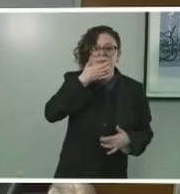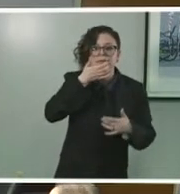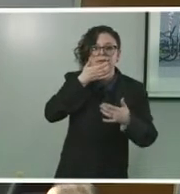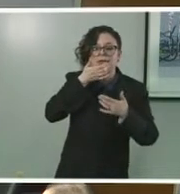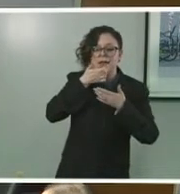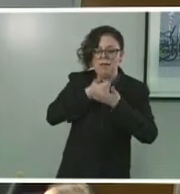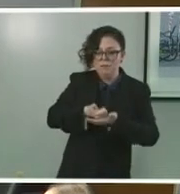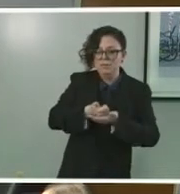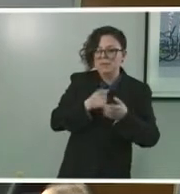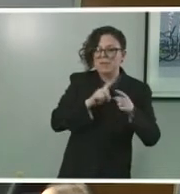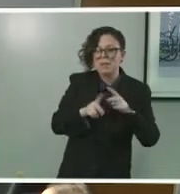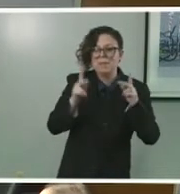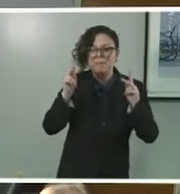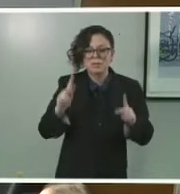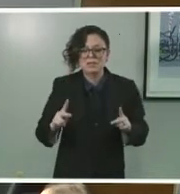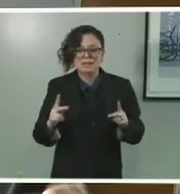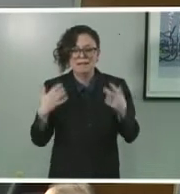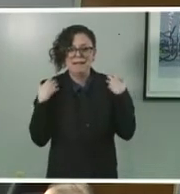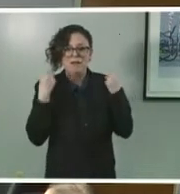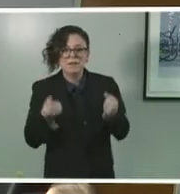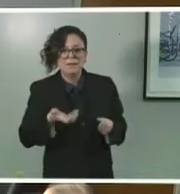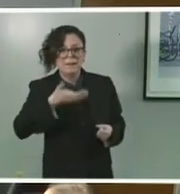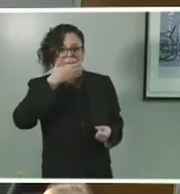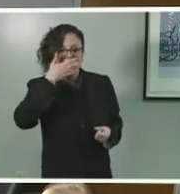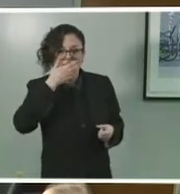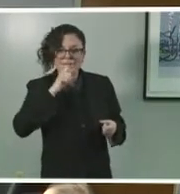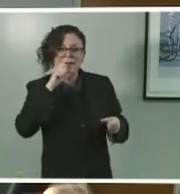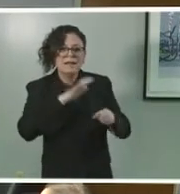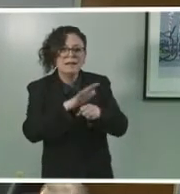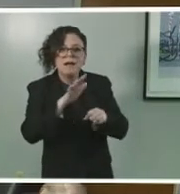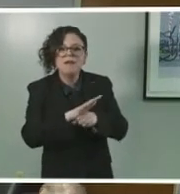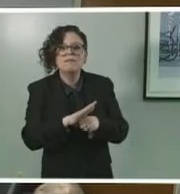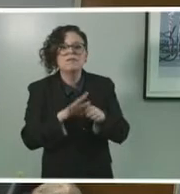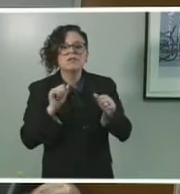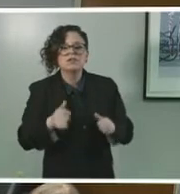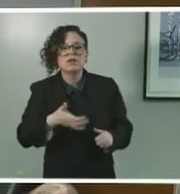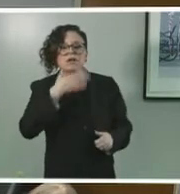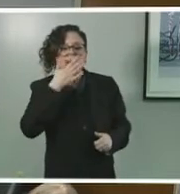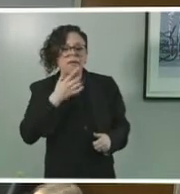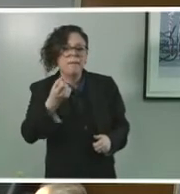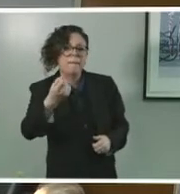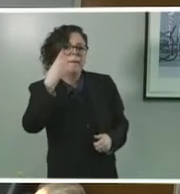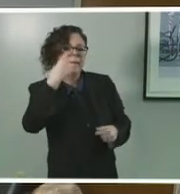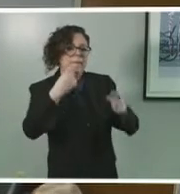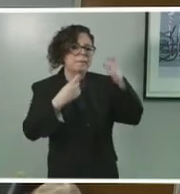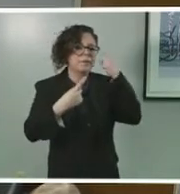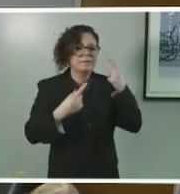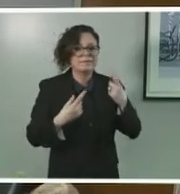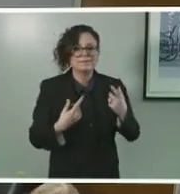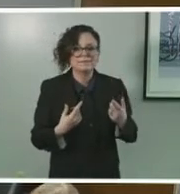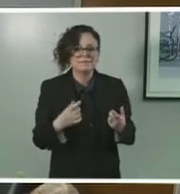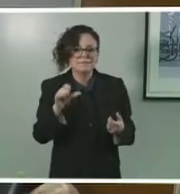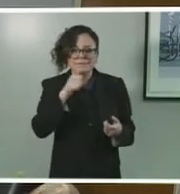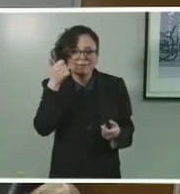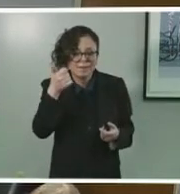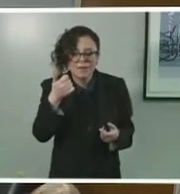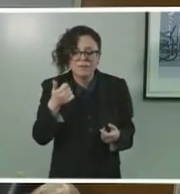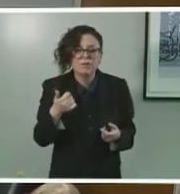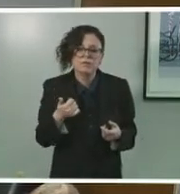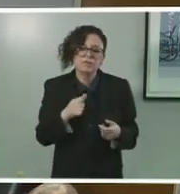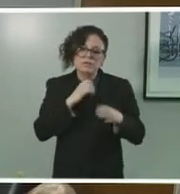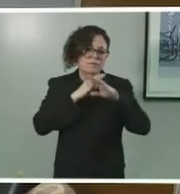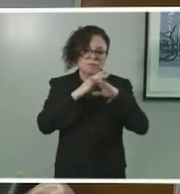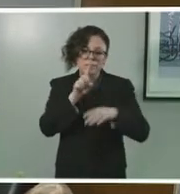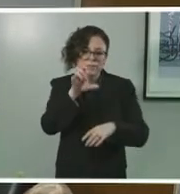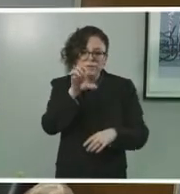protecting yourself from potentially getting something. So you save the masks for those who need it. And also, I would just point out that, some of those critical